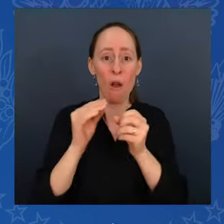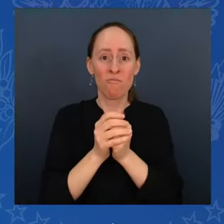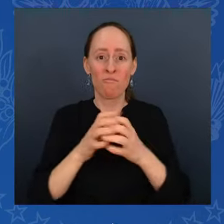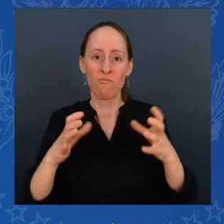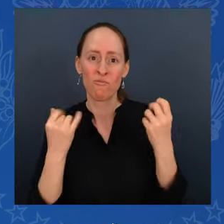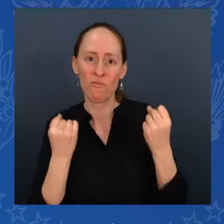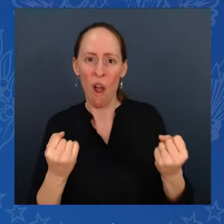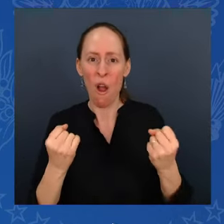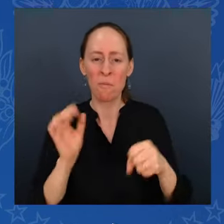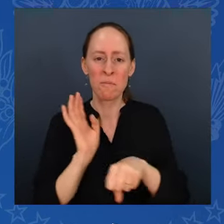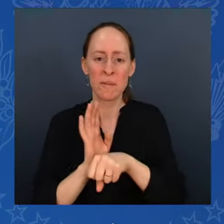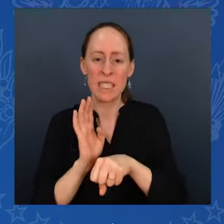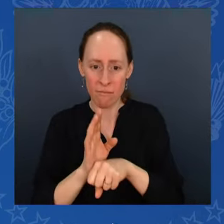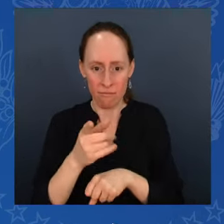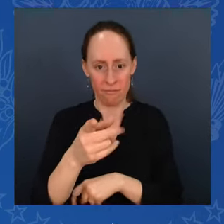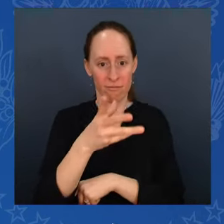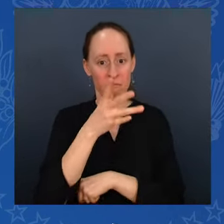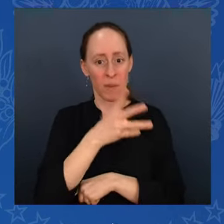about.